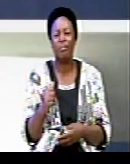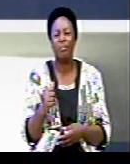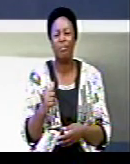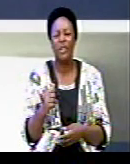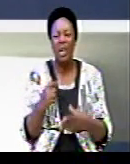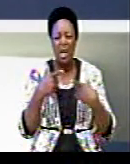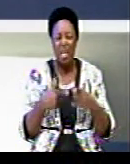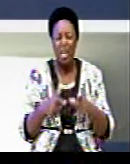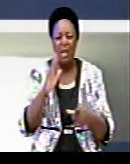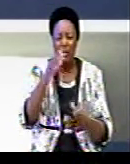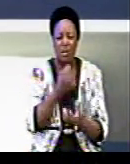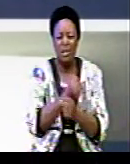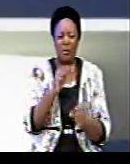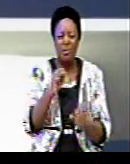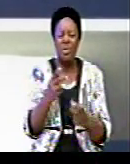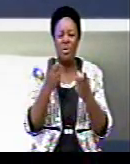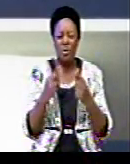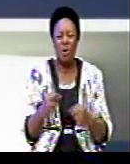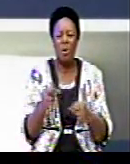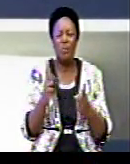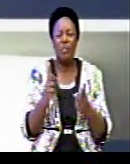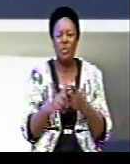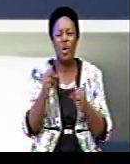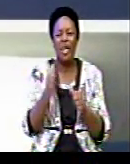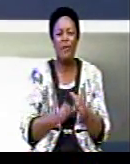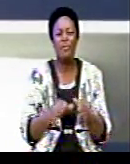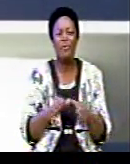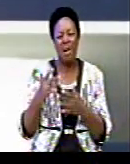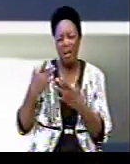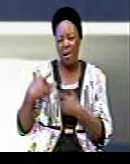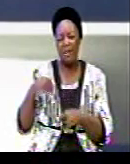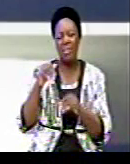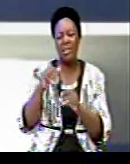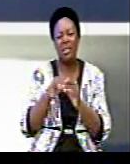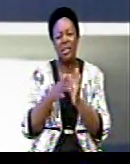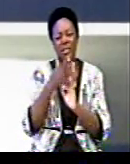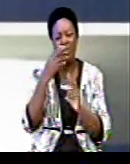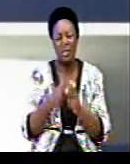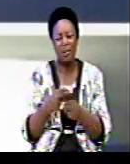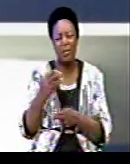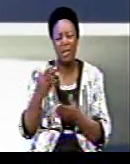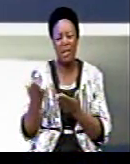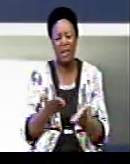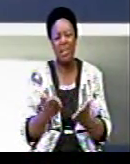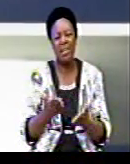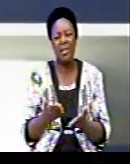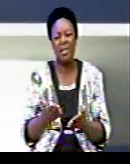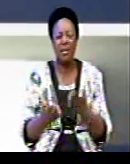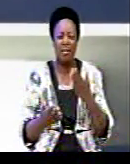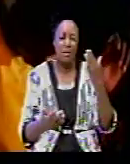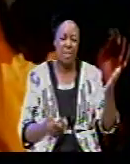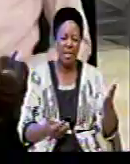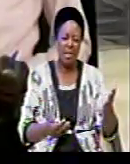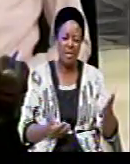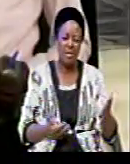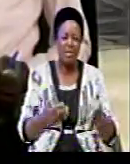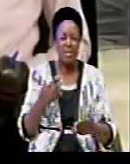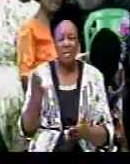They have faith in you. You have forgiven them. Confirm it in every heart in Jesus'